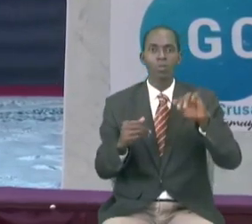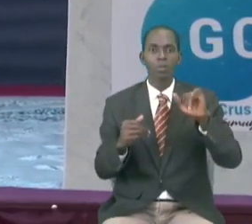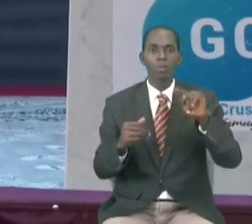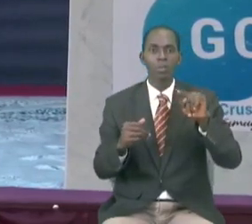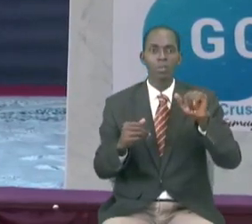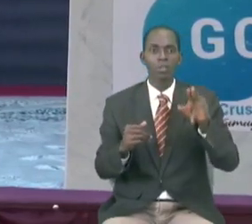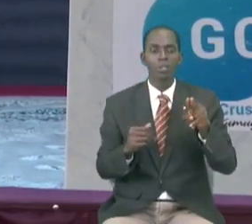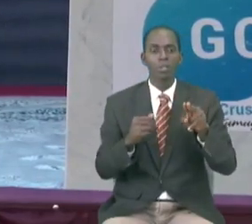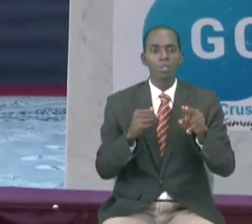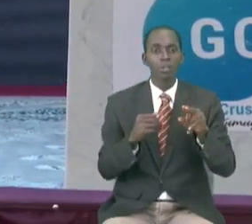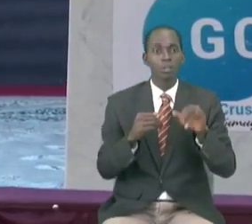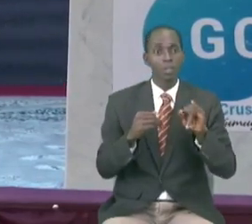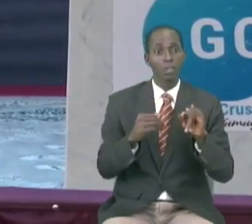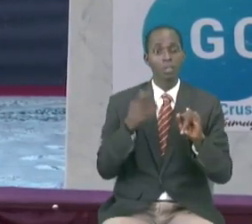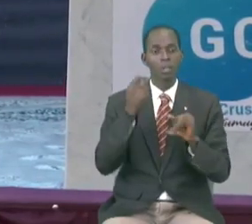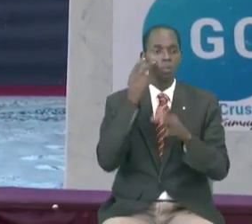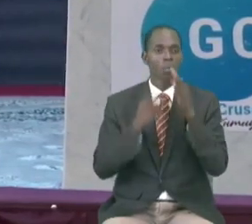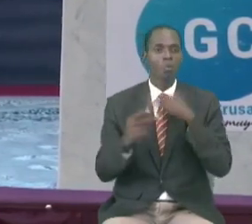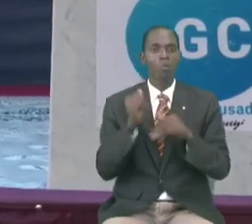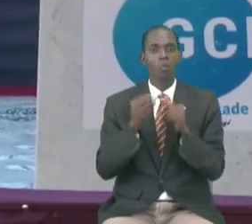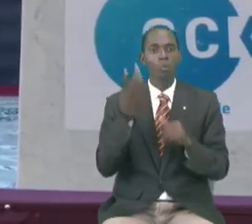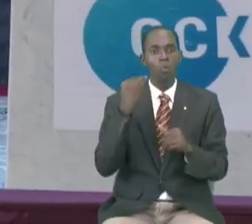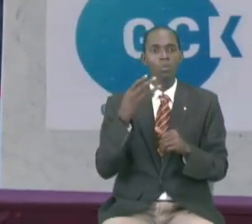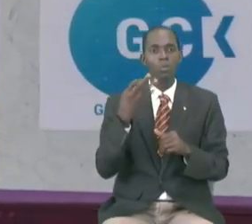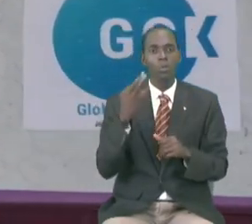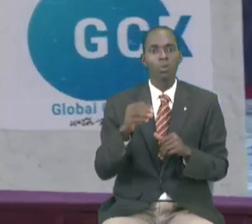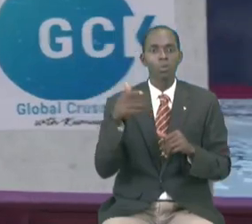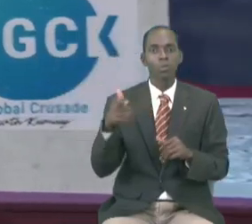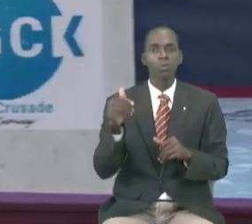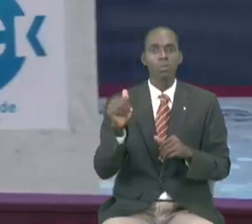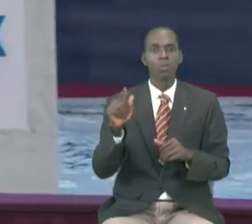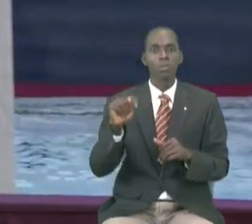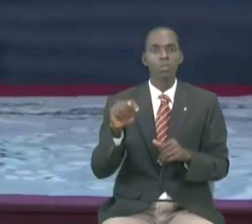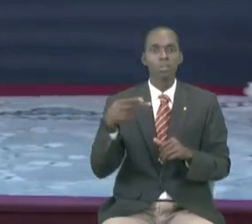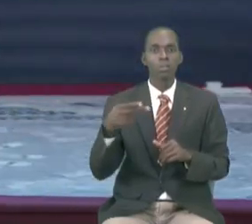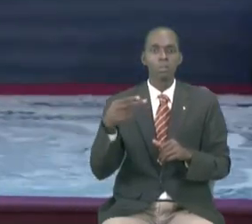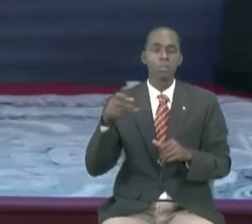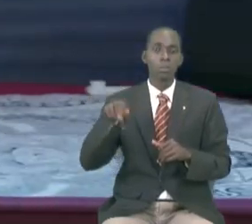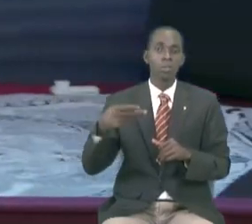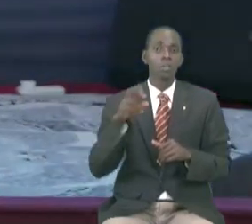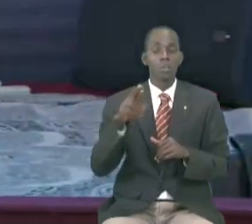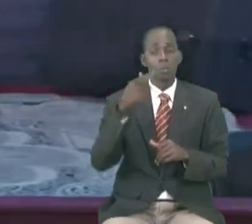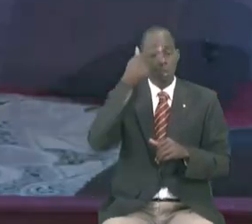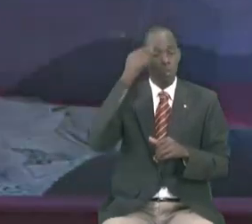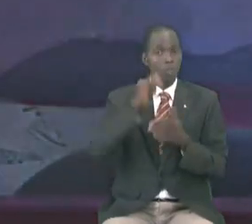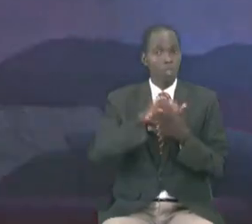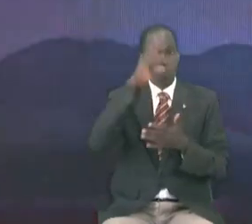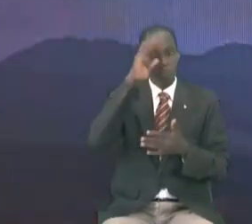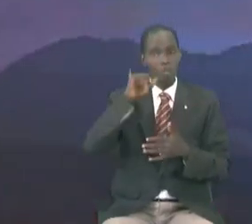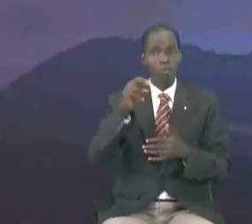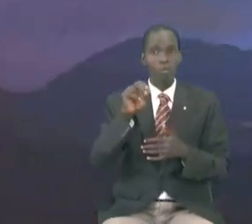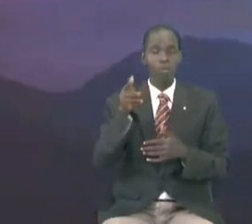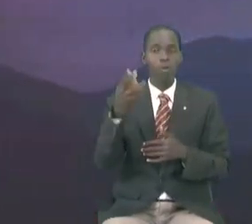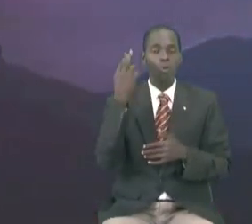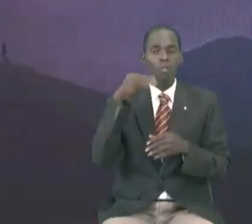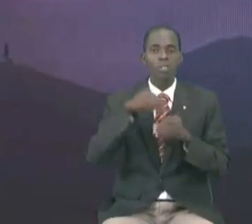place, in the comfort zone, no problem, he was obedient. But now God called him outside,